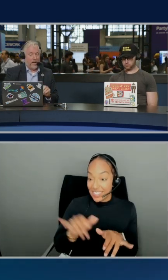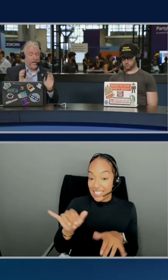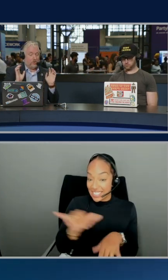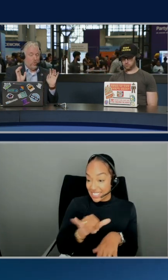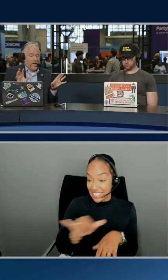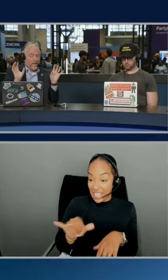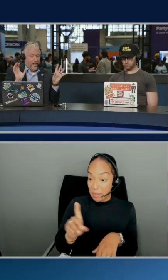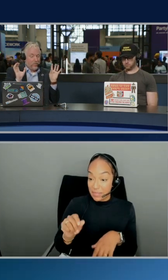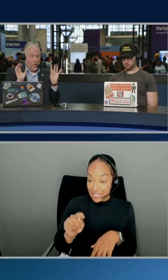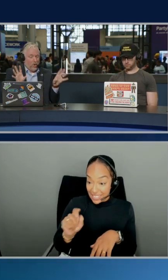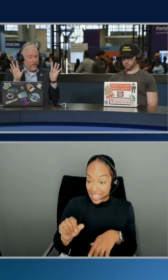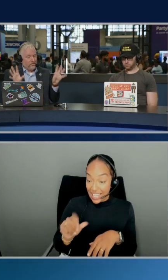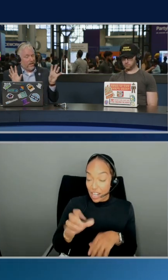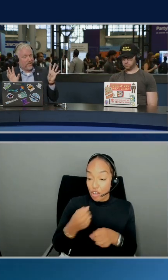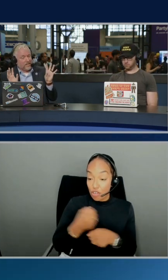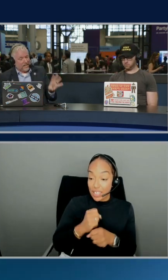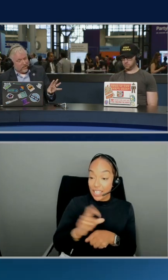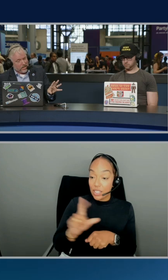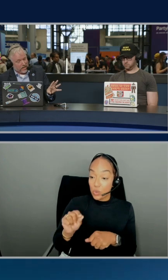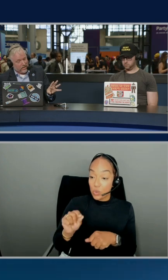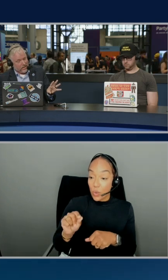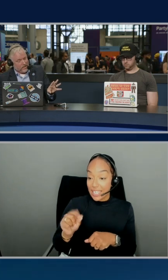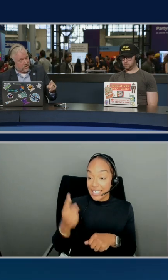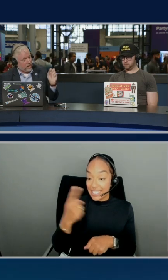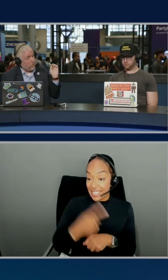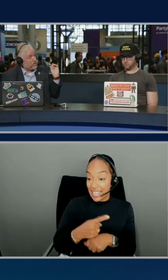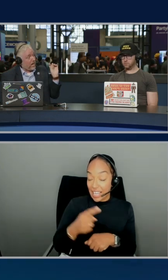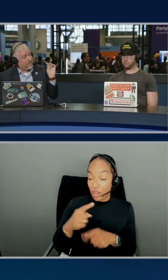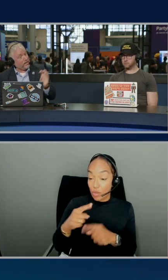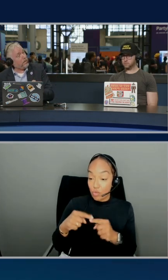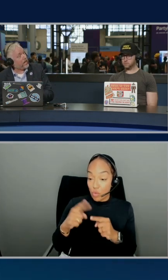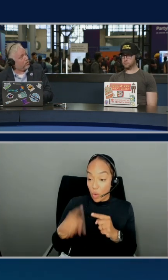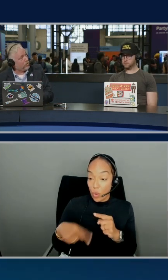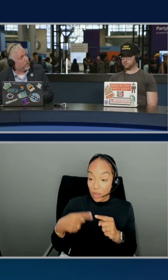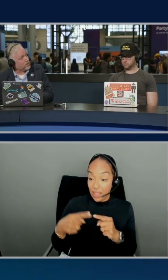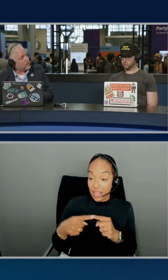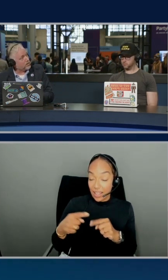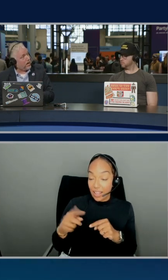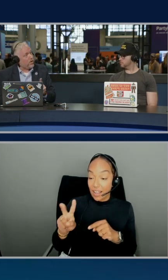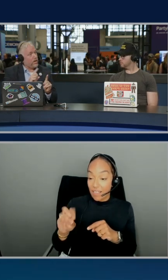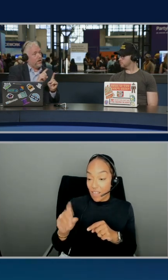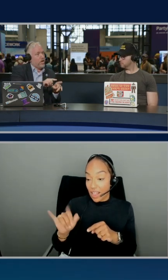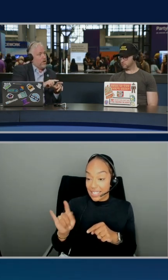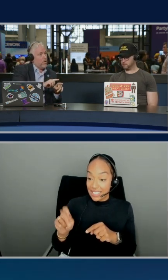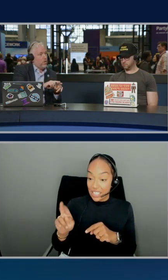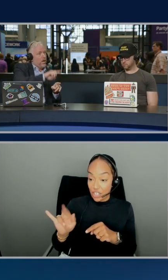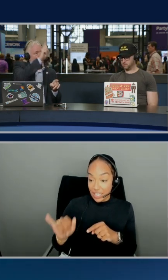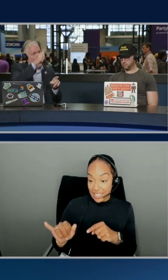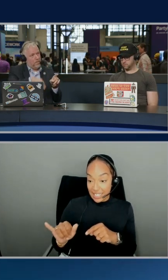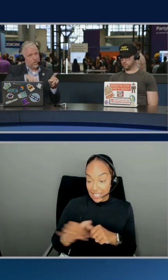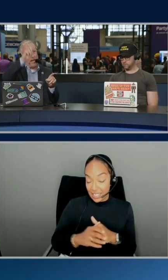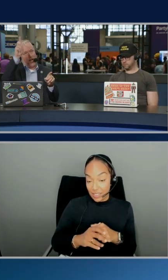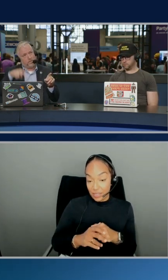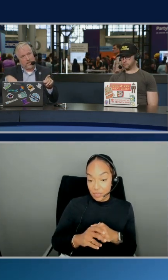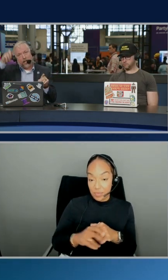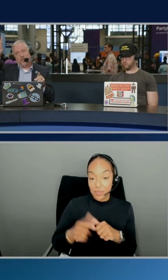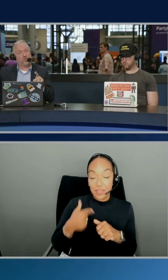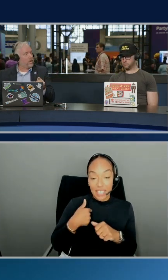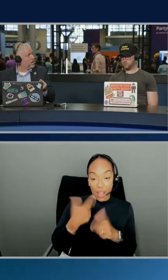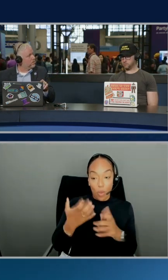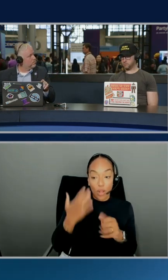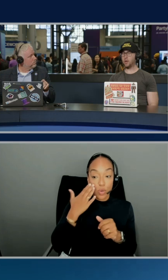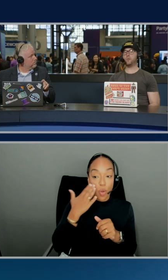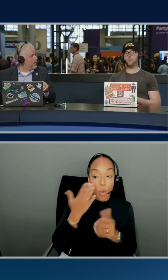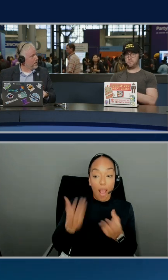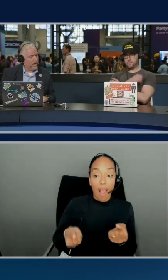create a 20-day rolling volatility. Yep. So in other words, I did buy and hold this. I want to know how much my ups and downs